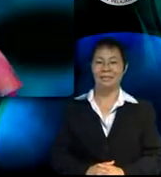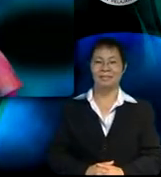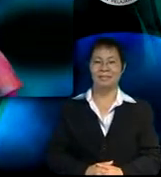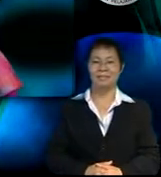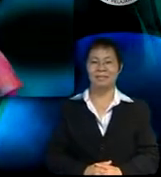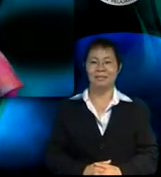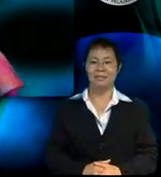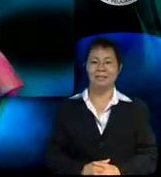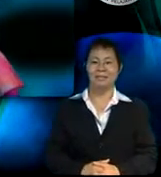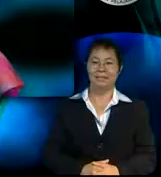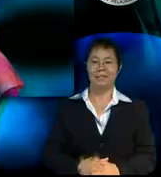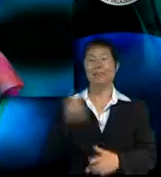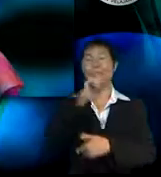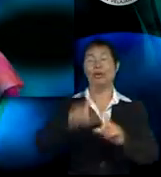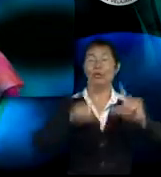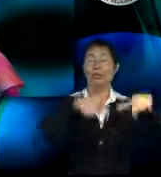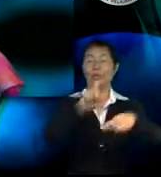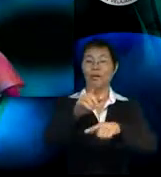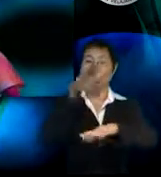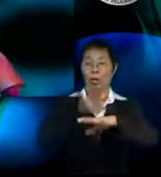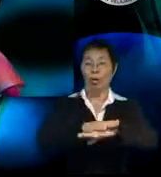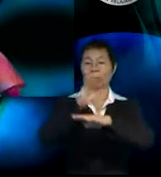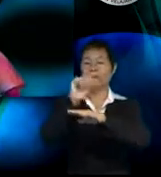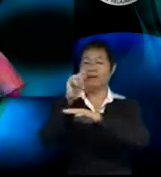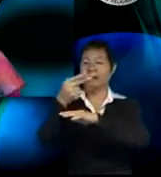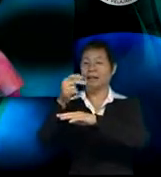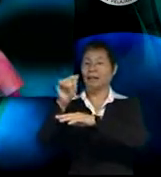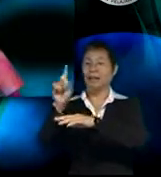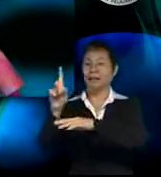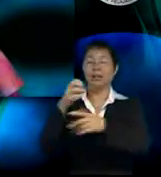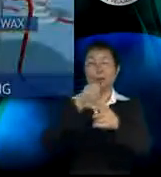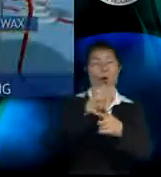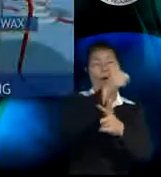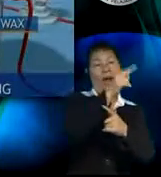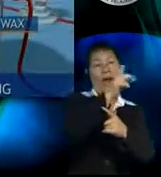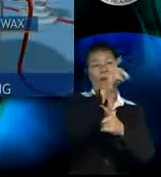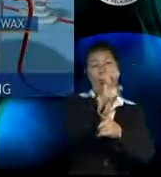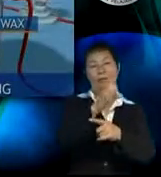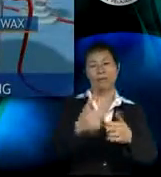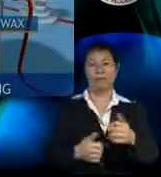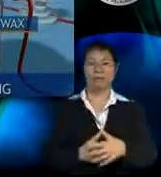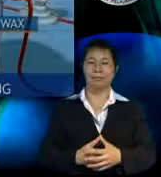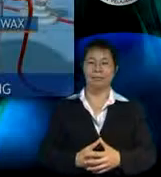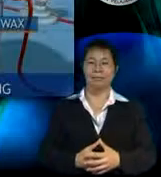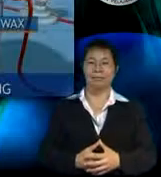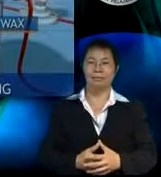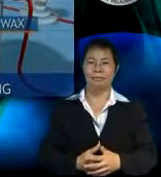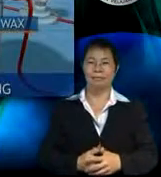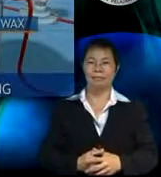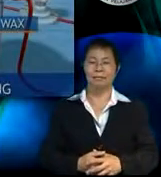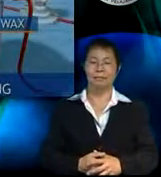Electro, where should I put this? On the cathode or the anode? Clip the copper foil as the